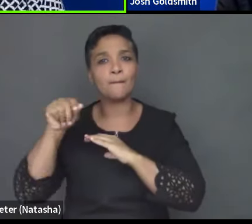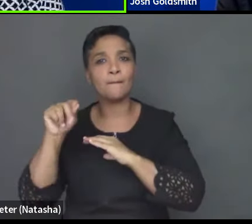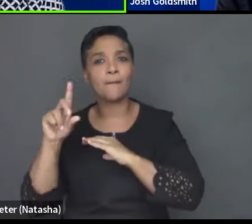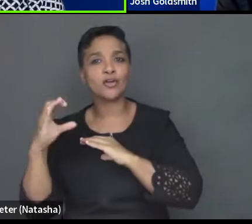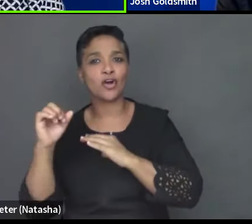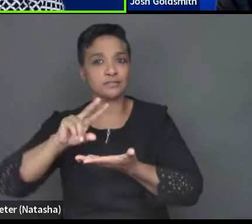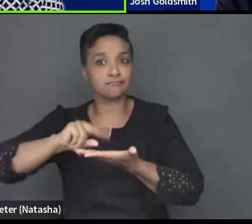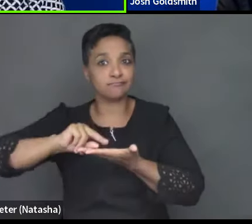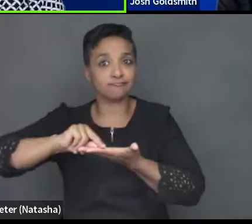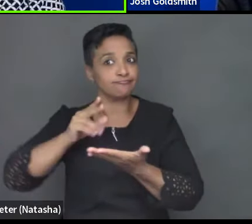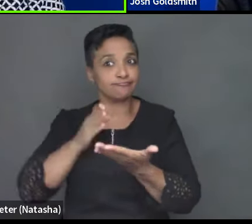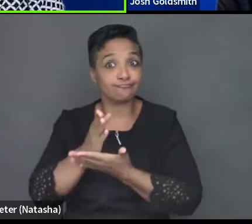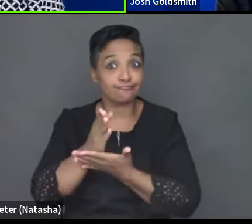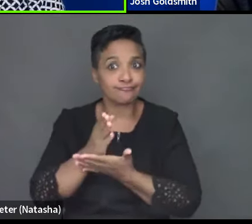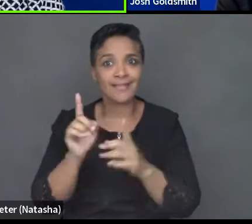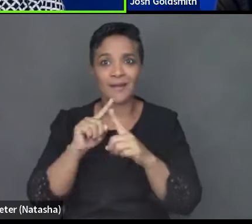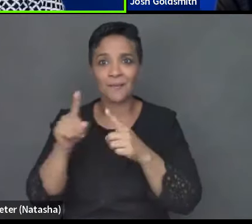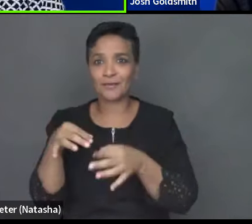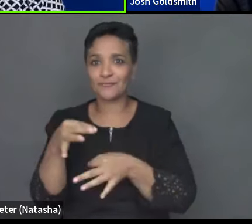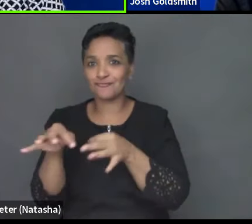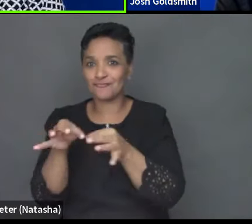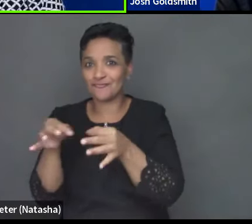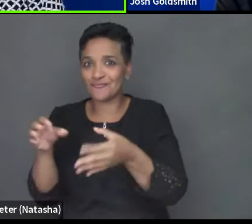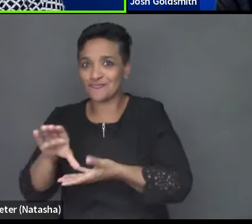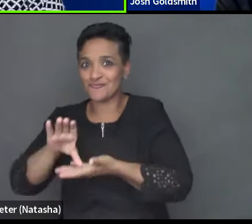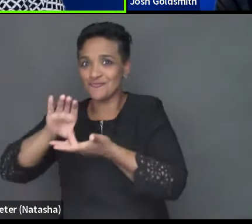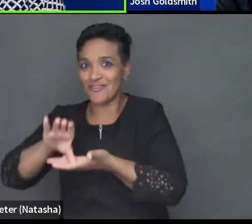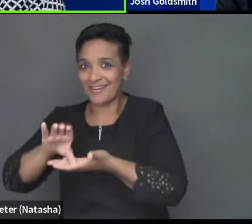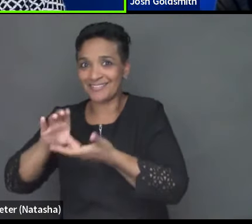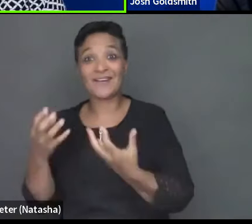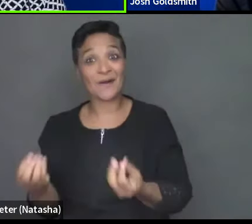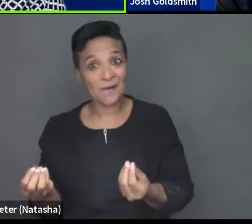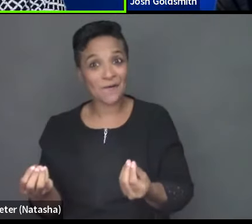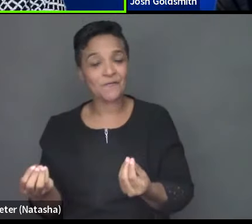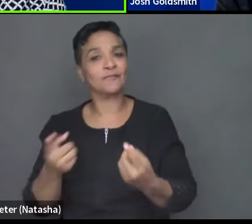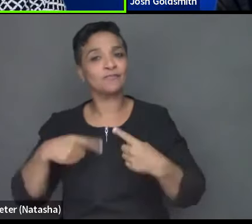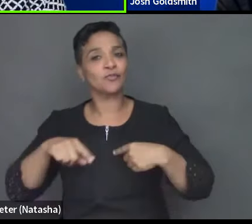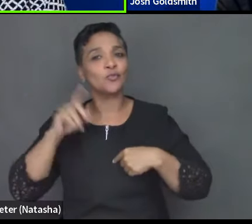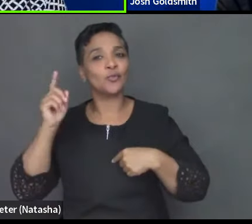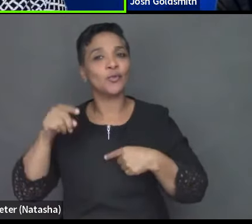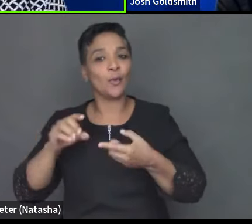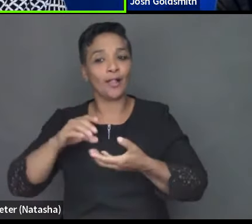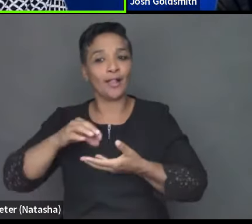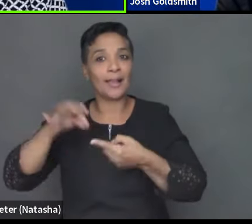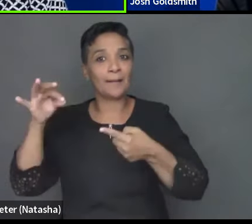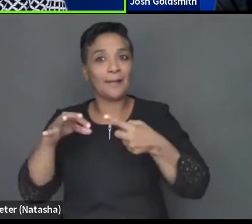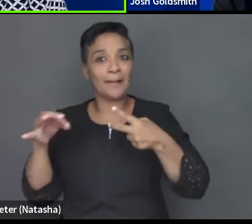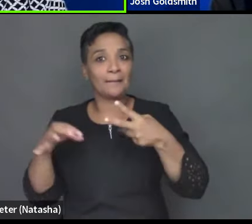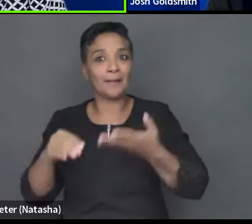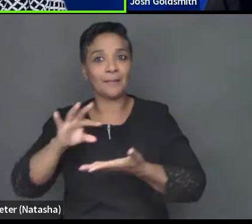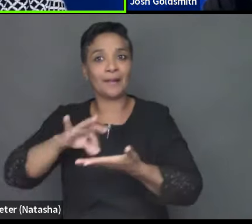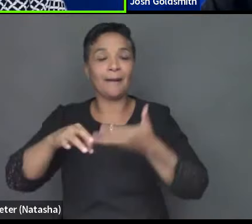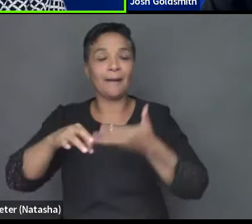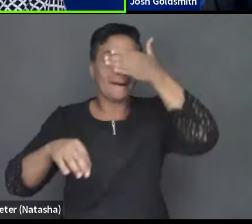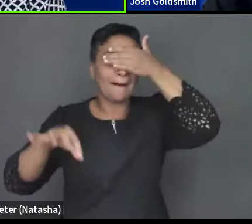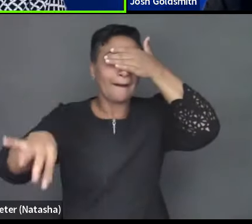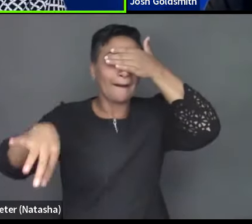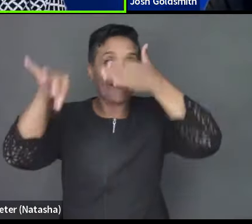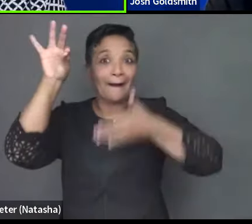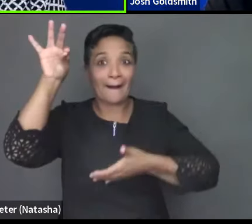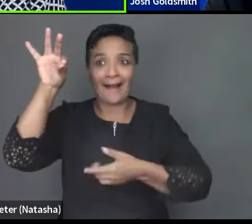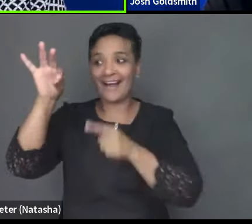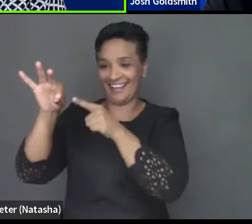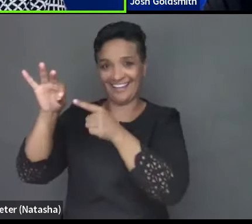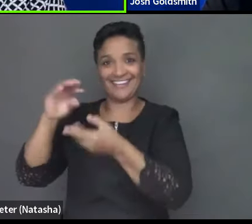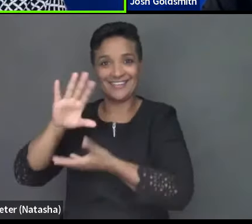are prizes. So we have some prizes that we're going to be raffling off today. I have on my